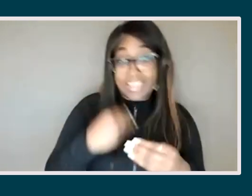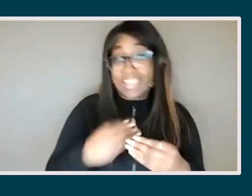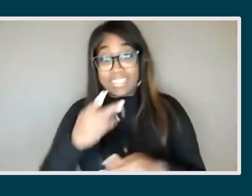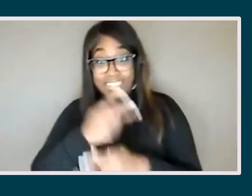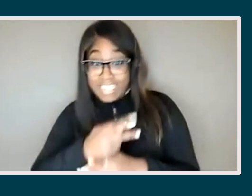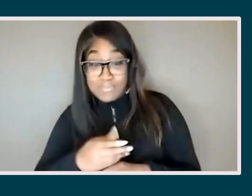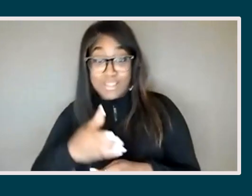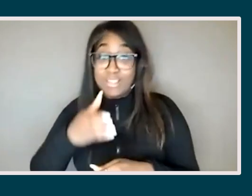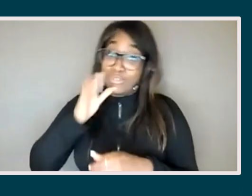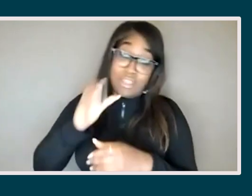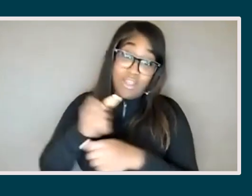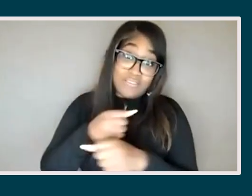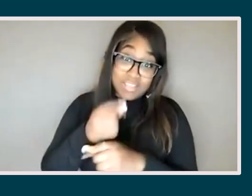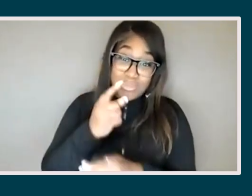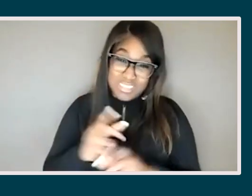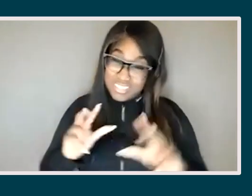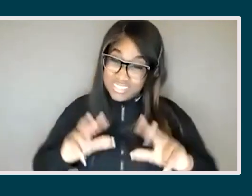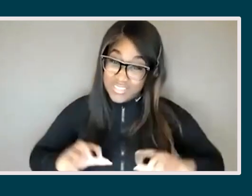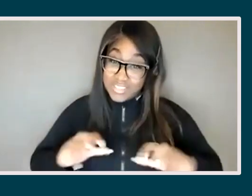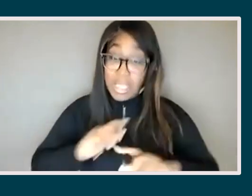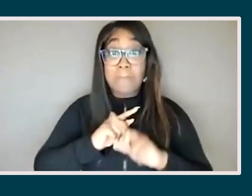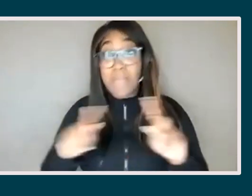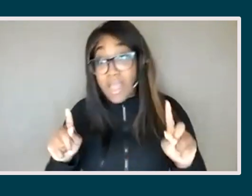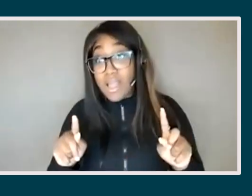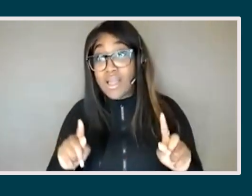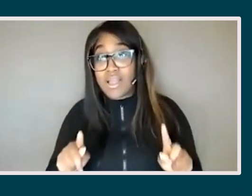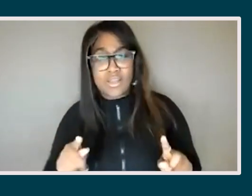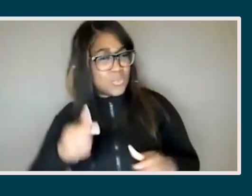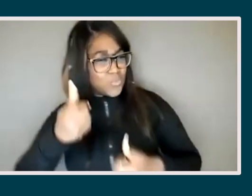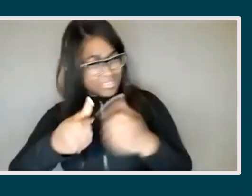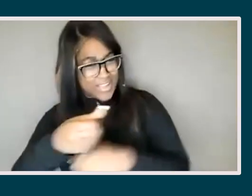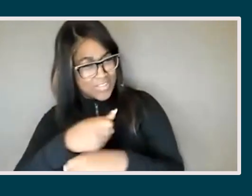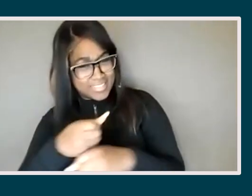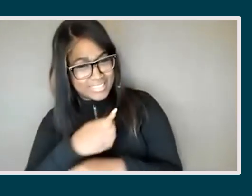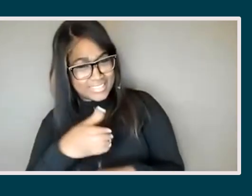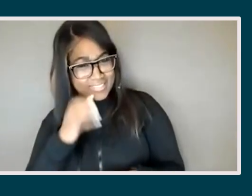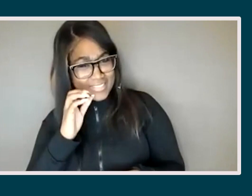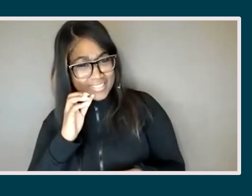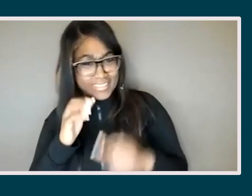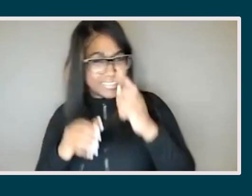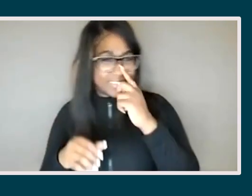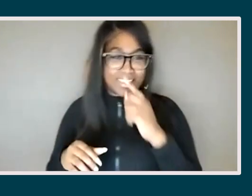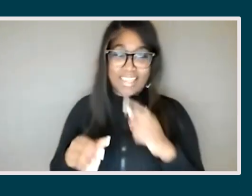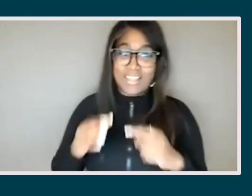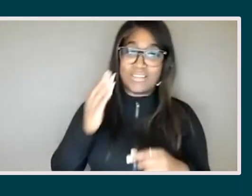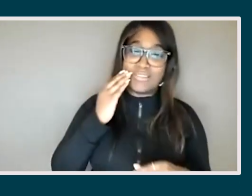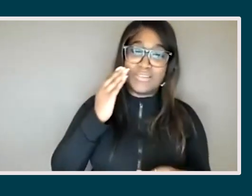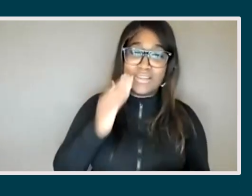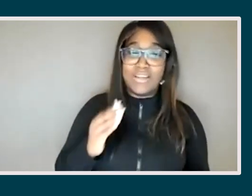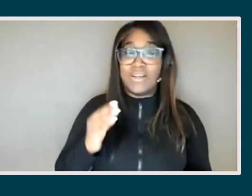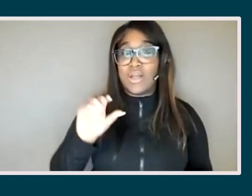right? Selfish. But if I see myself, what coffee are you drinking? Oh, Squirrel Chops in